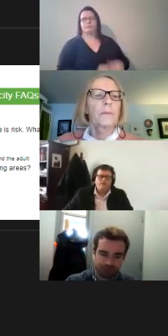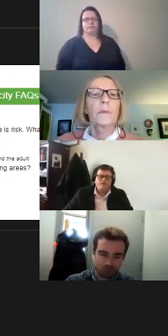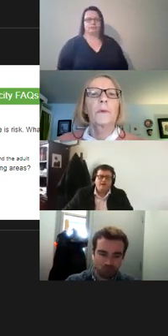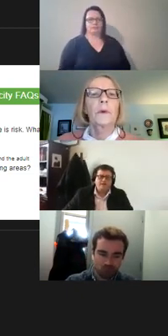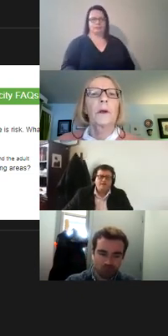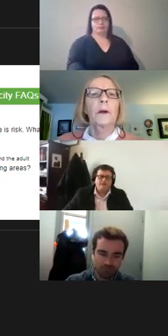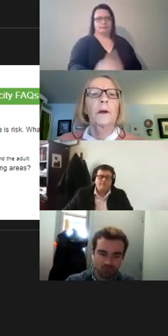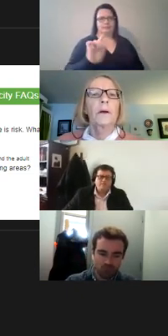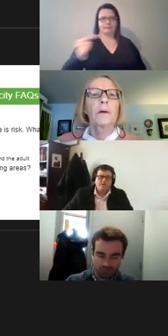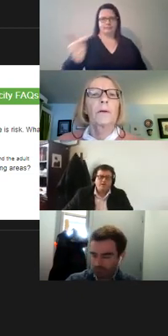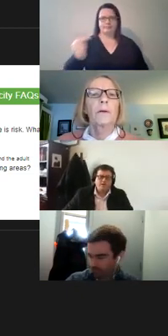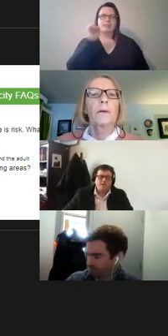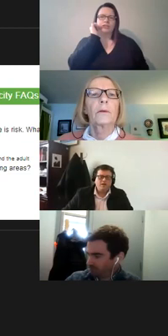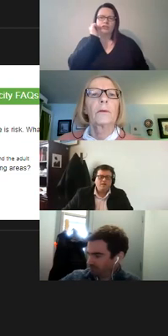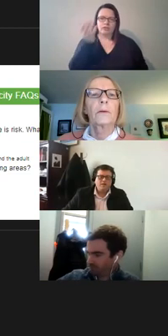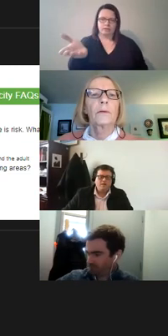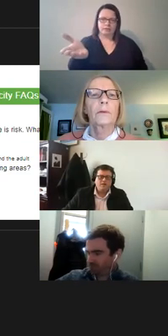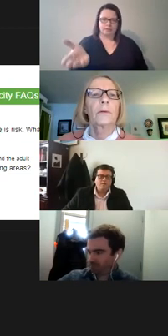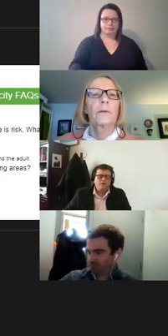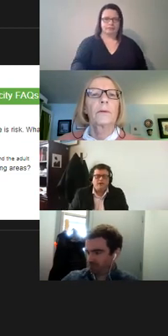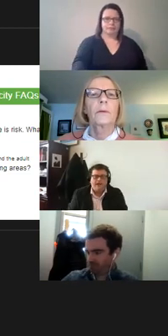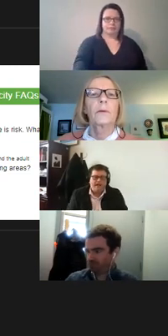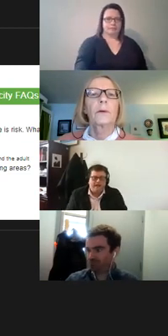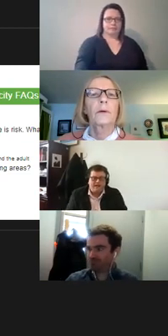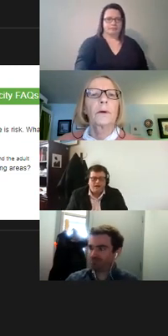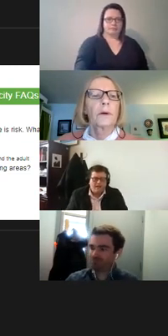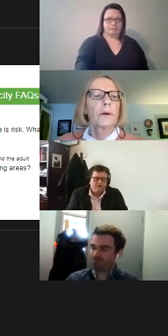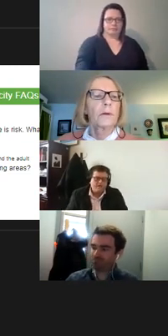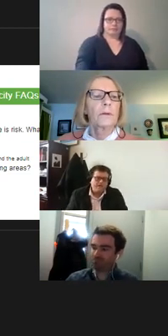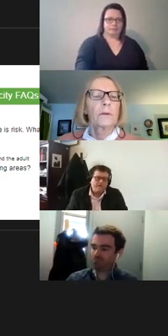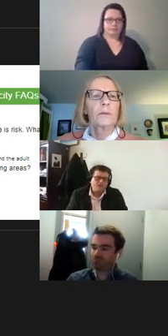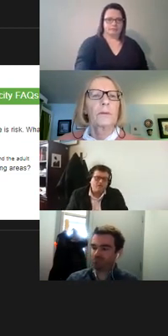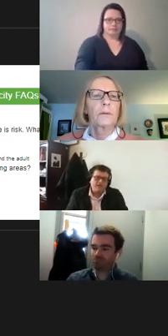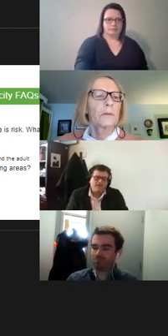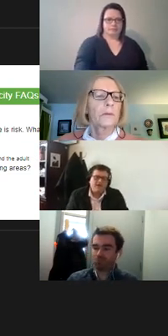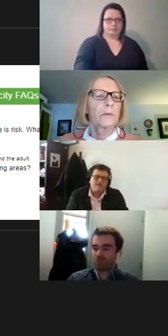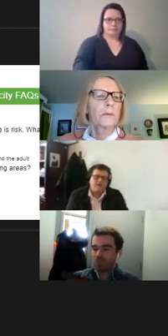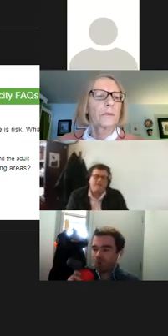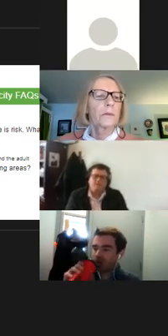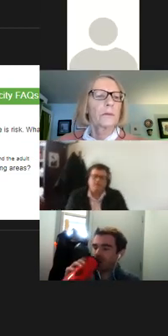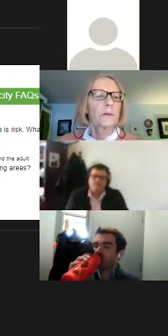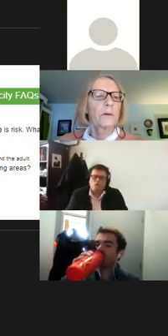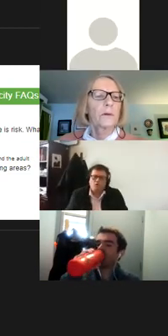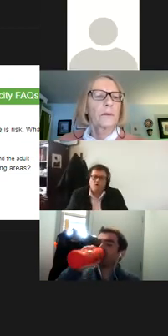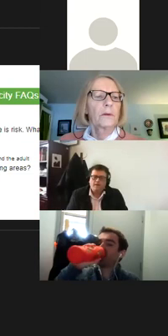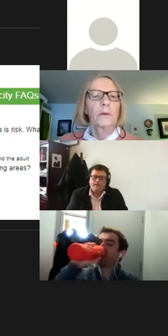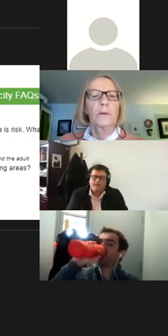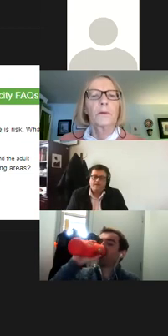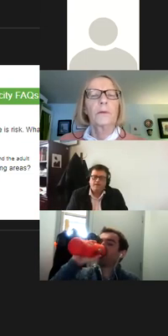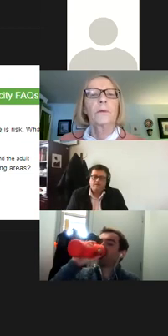And just to add, Steve, very clearly, a lot of these cases raise a lot of ethical and